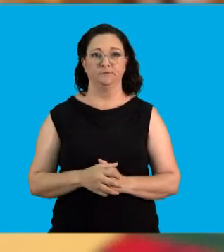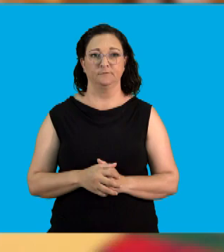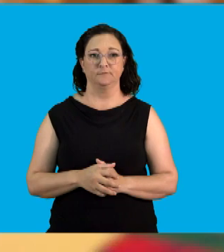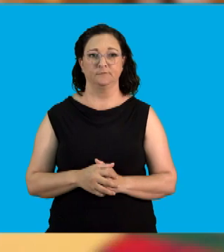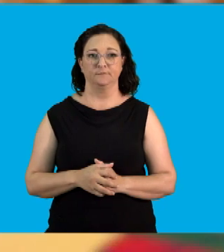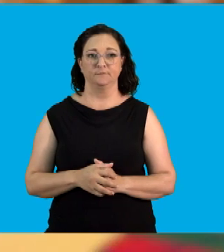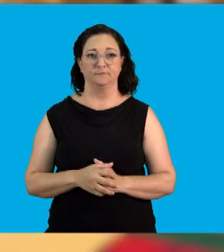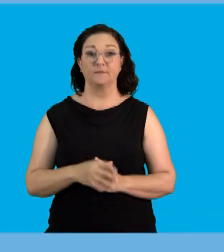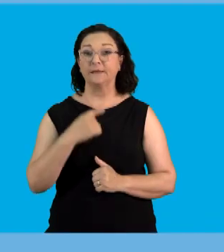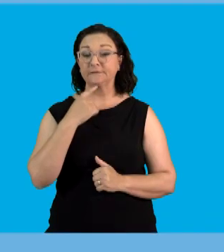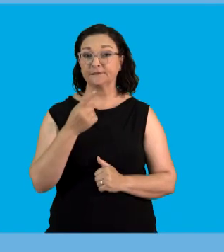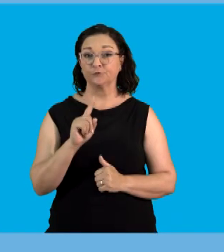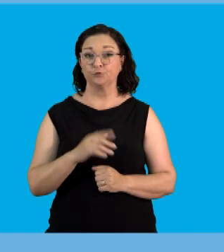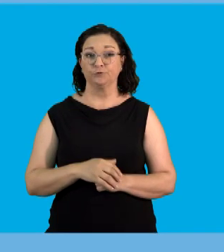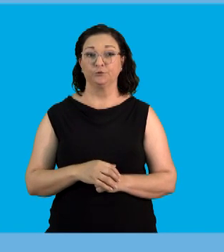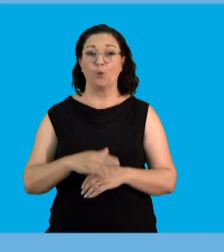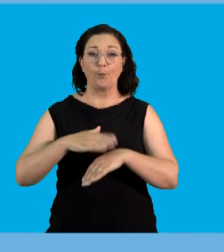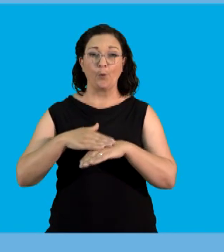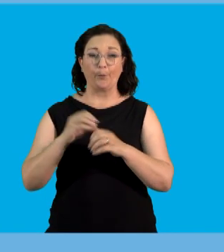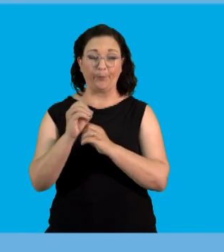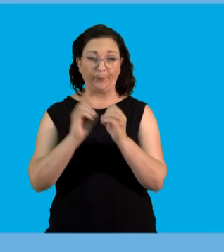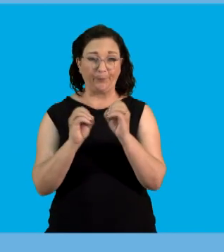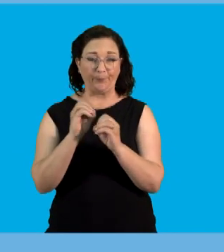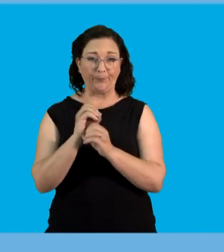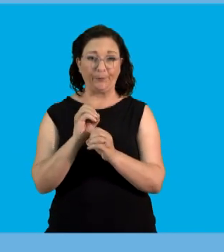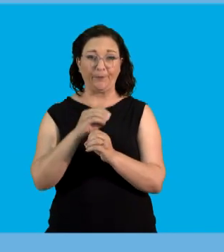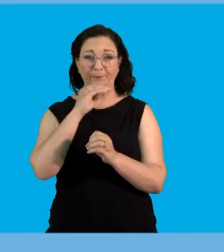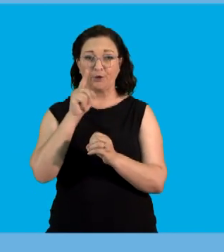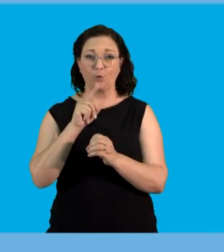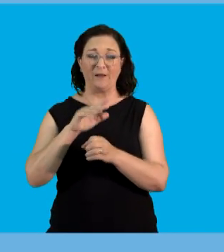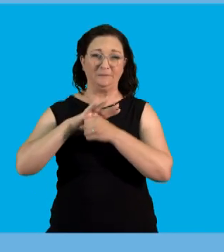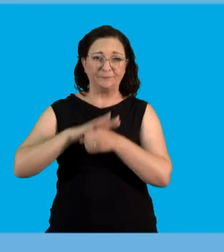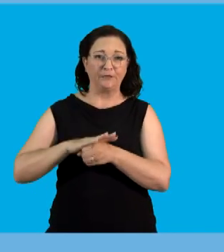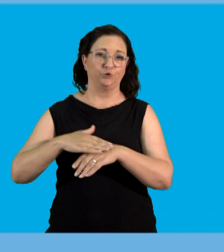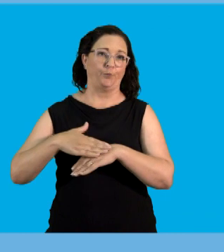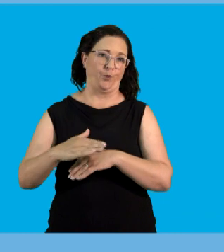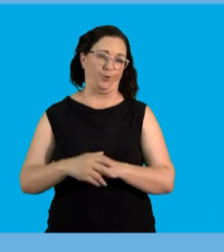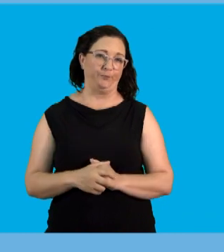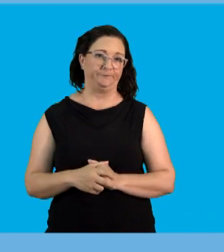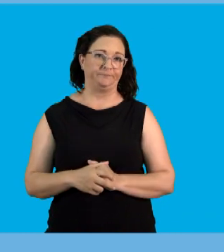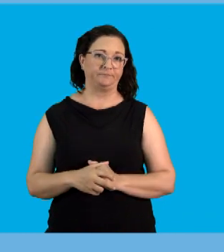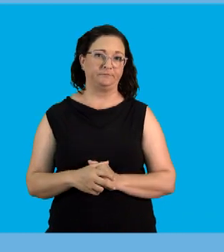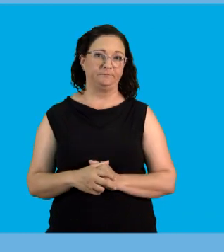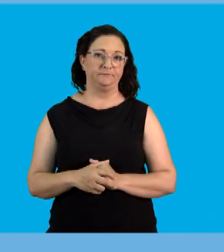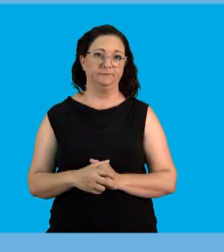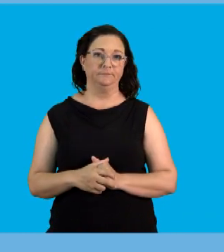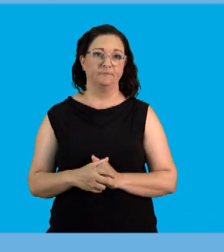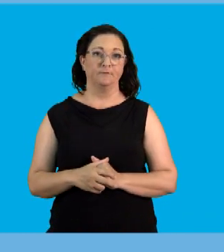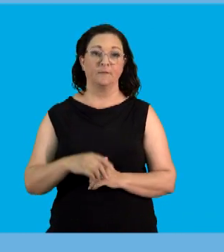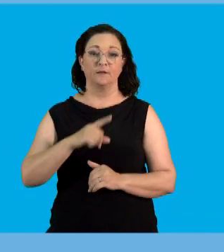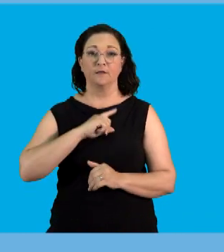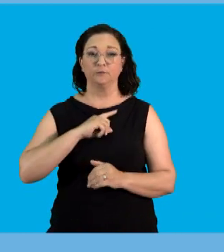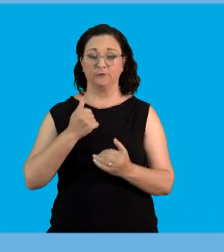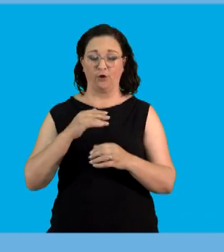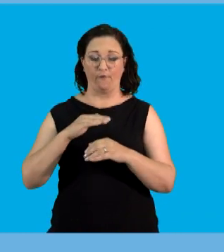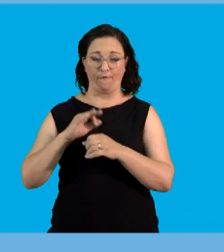And then, what we are saying is that more collisions will mean increased in pressure, because more collisions